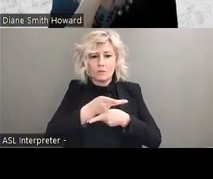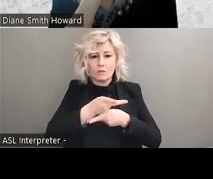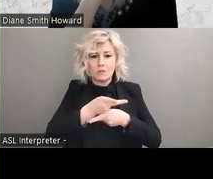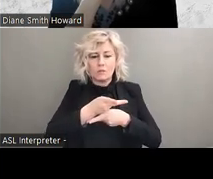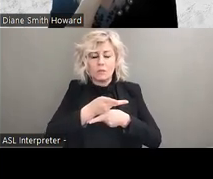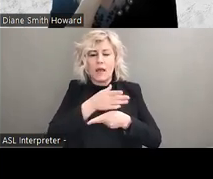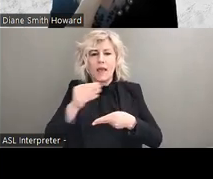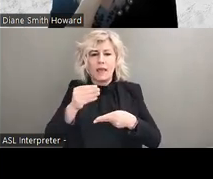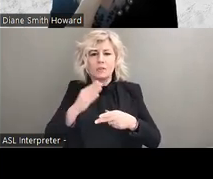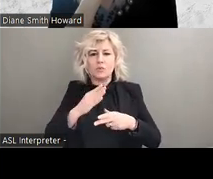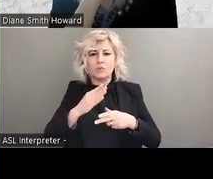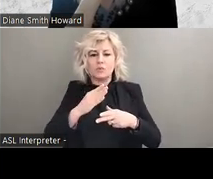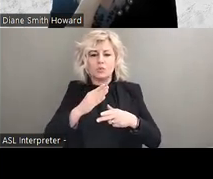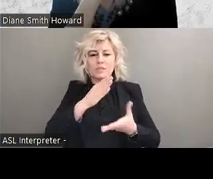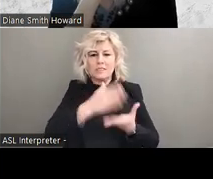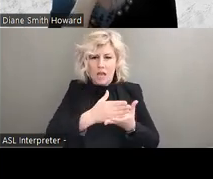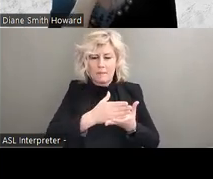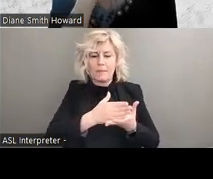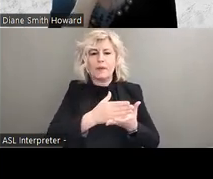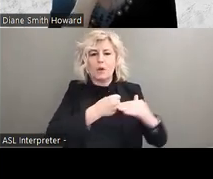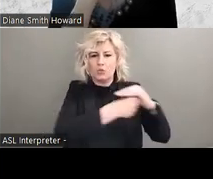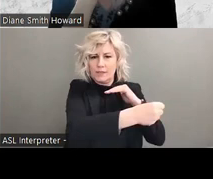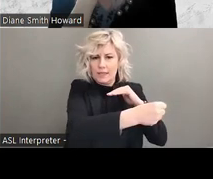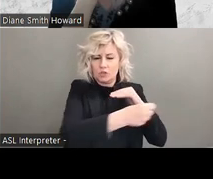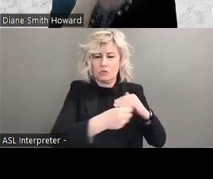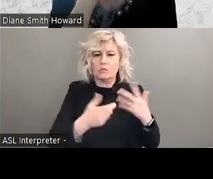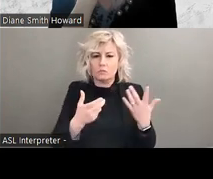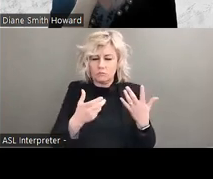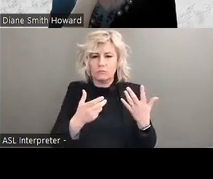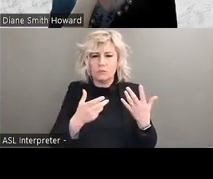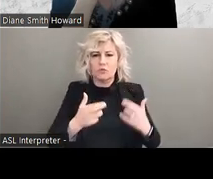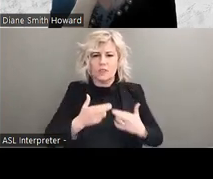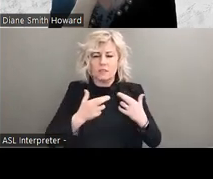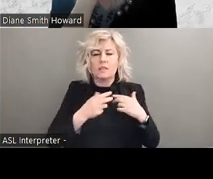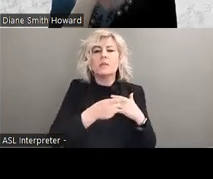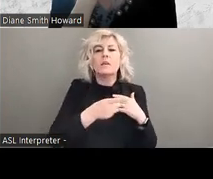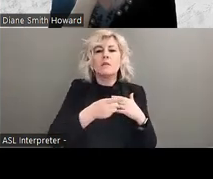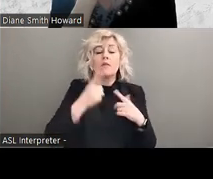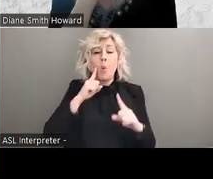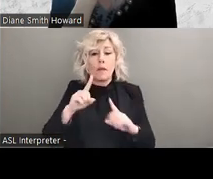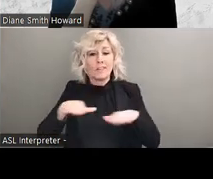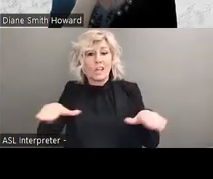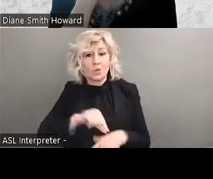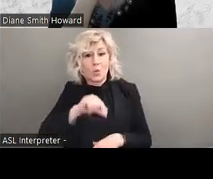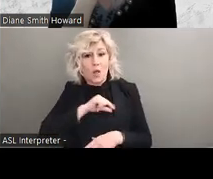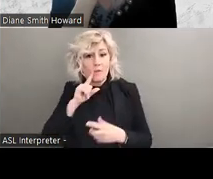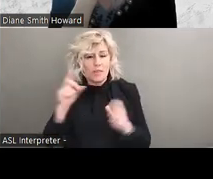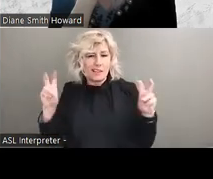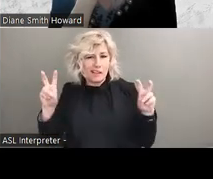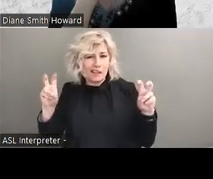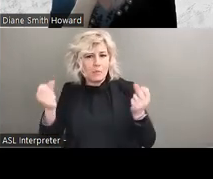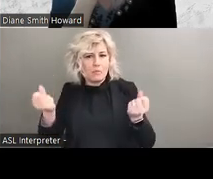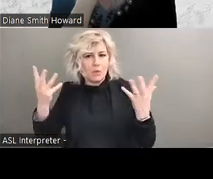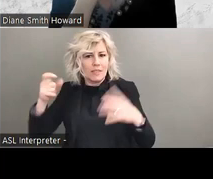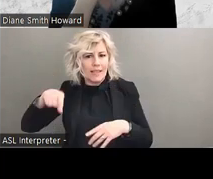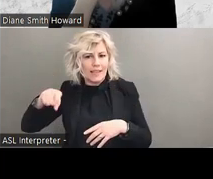prevent a residential placement. So in order for a child to qualify for this multi-needs staffing,